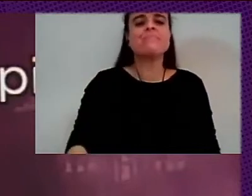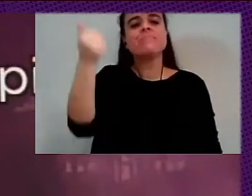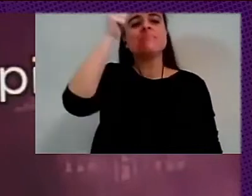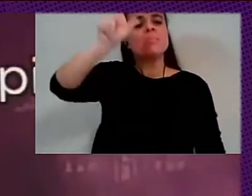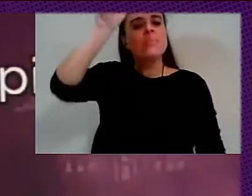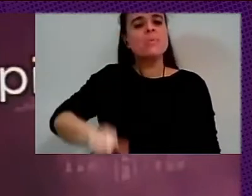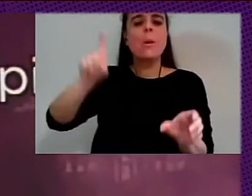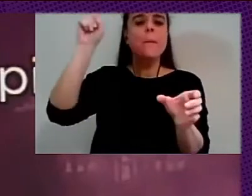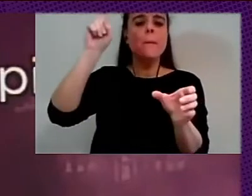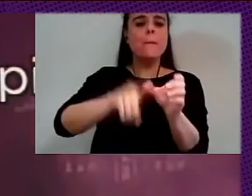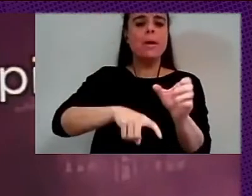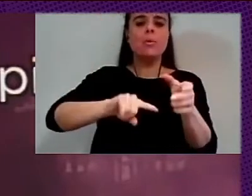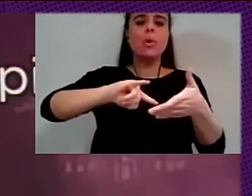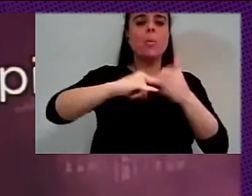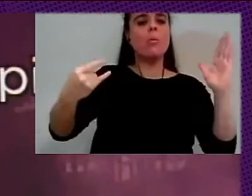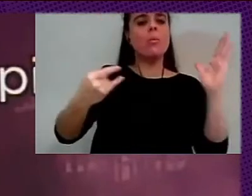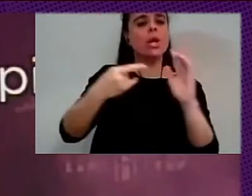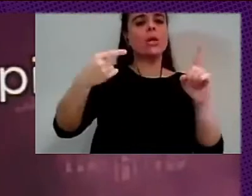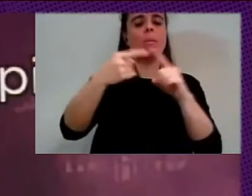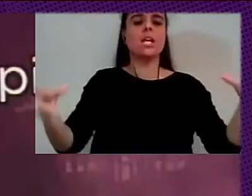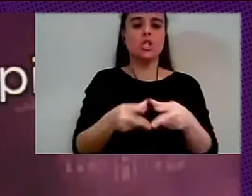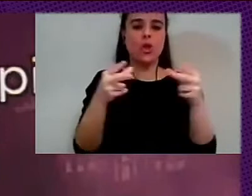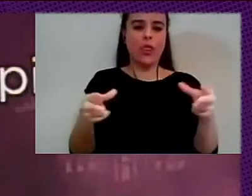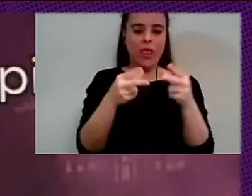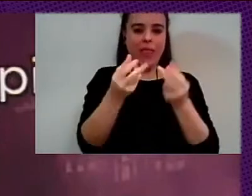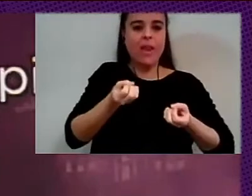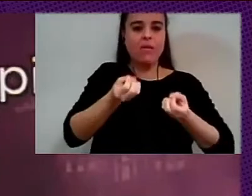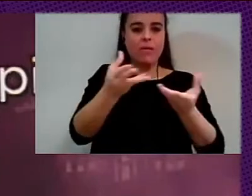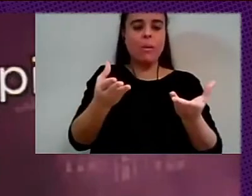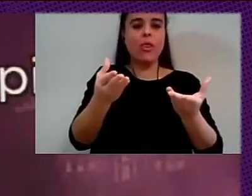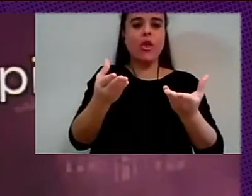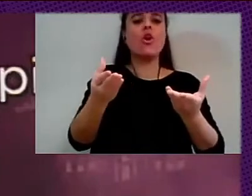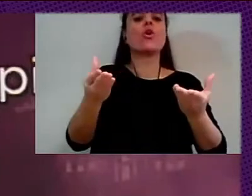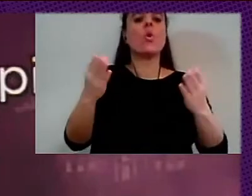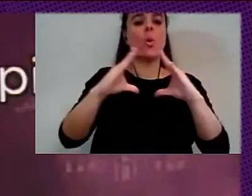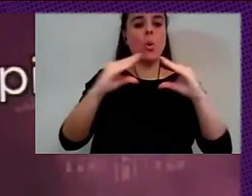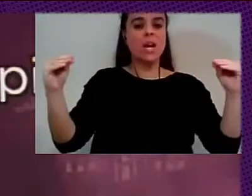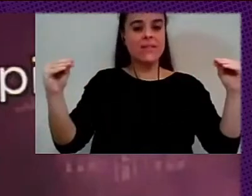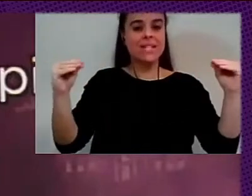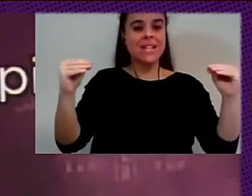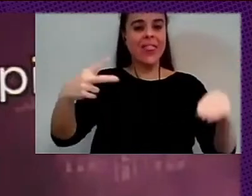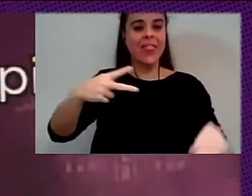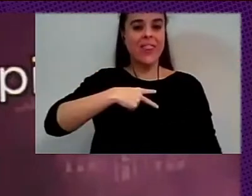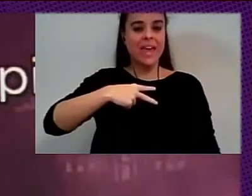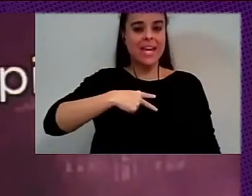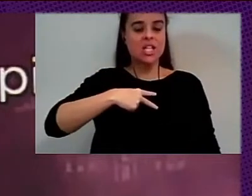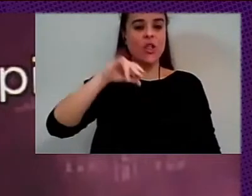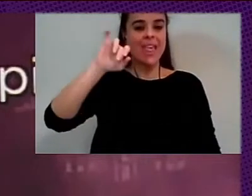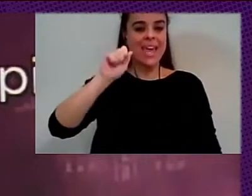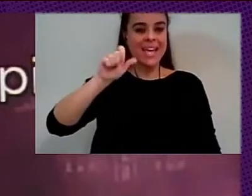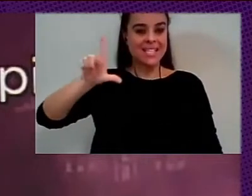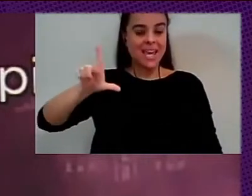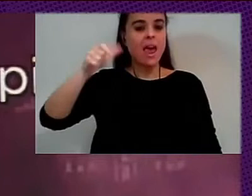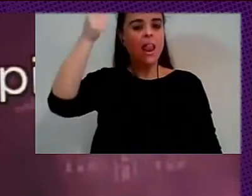an awesome critical scholar. He is digging into the relation, the colonial relations of the digital